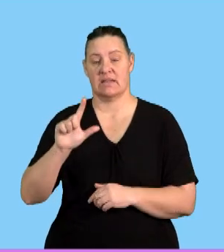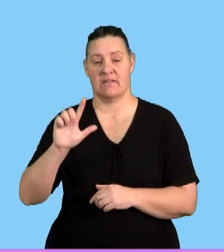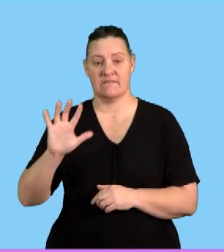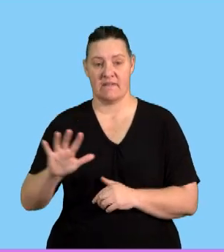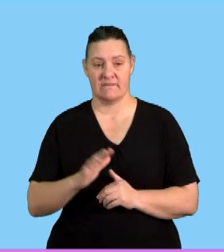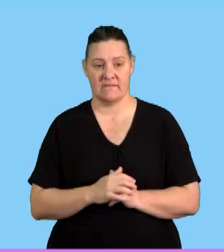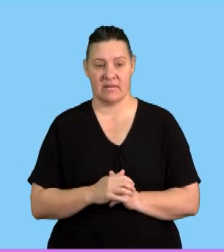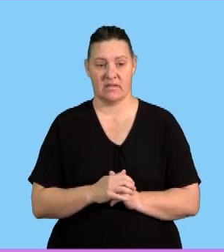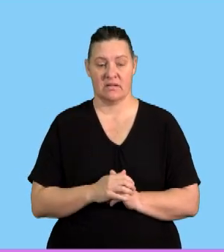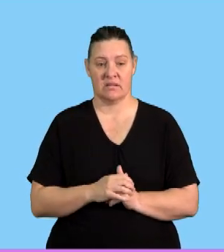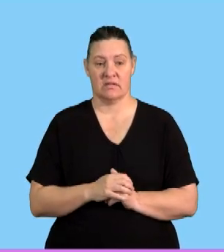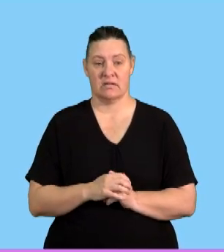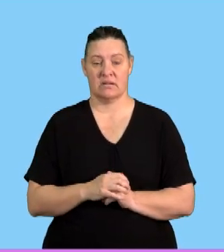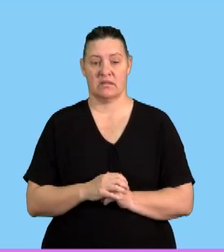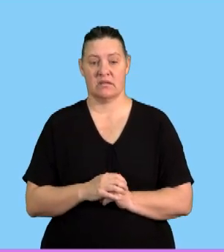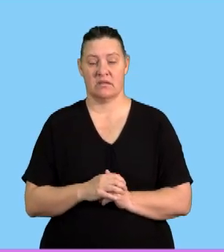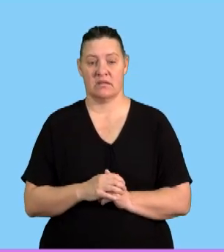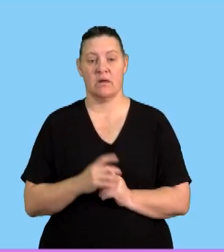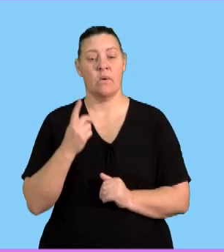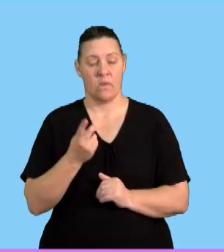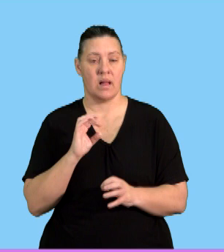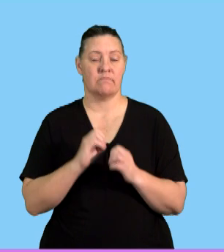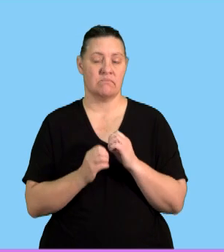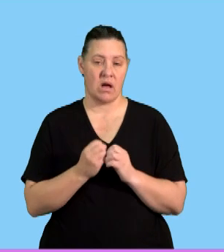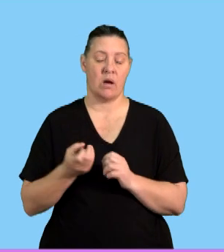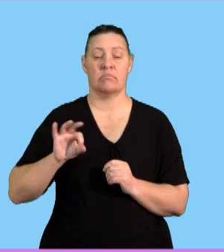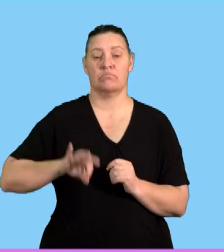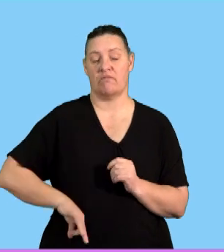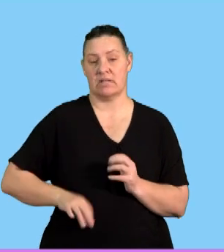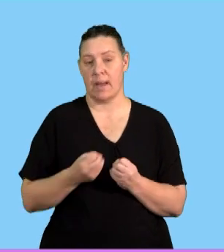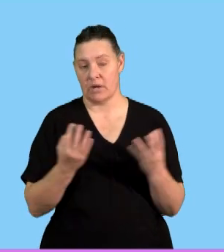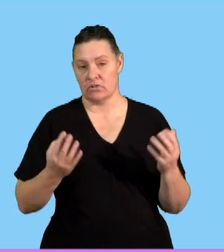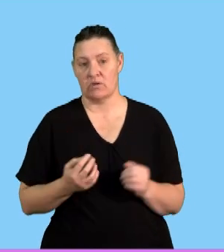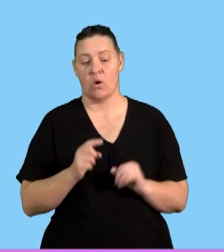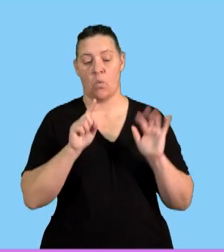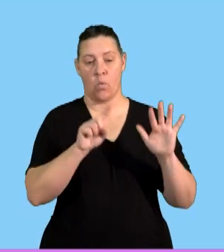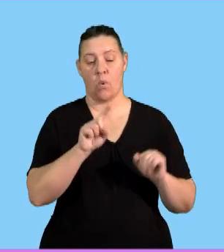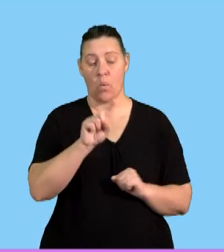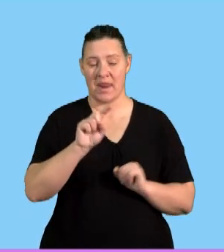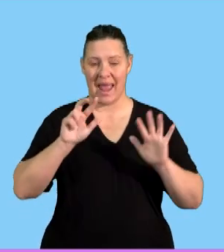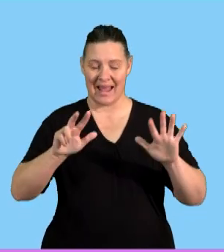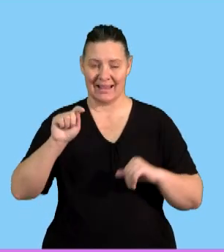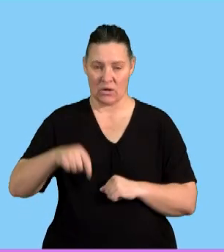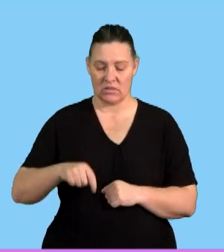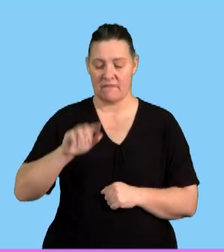13,675, and then we'll see that he will make a profit of